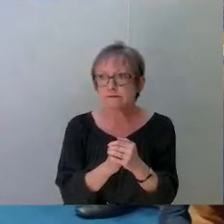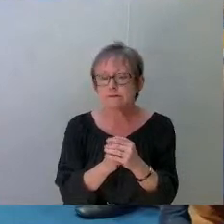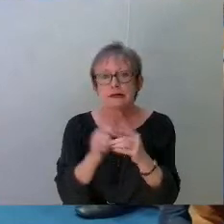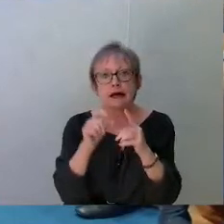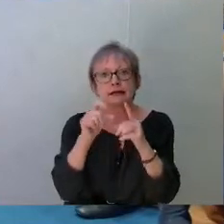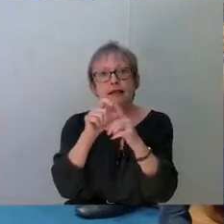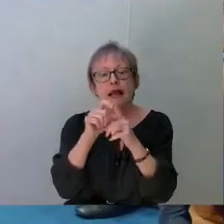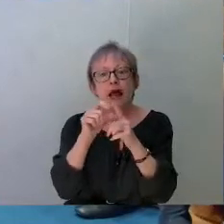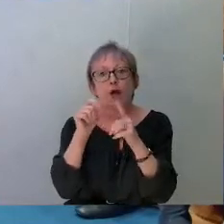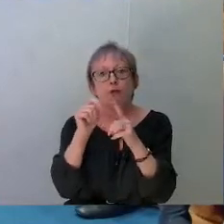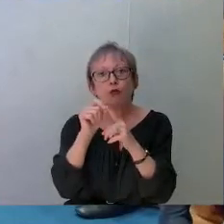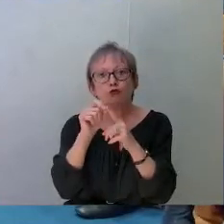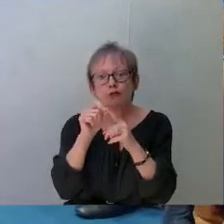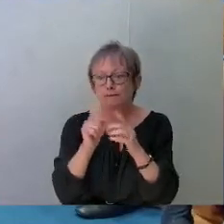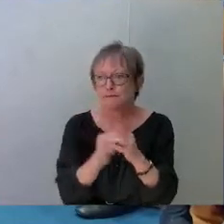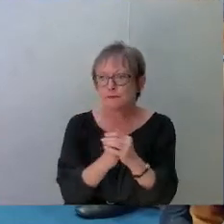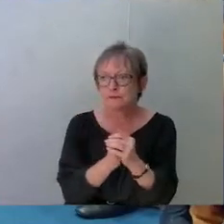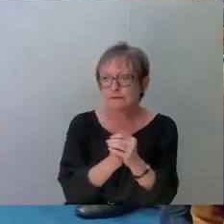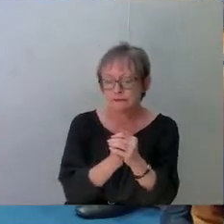Dalia Puch.